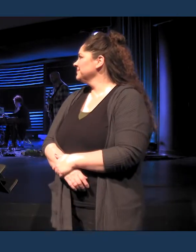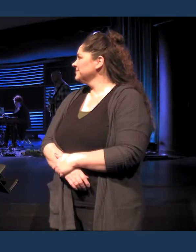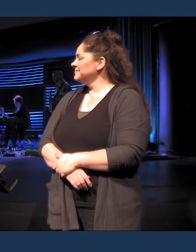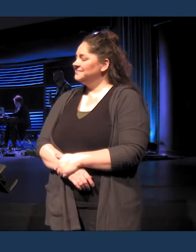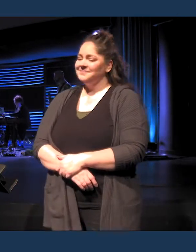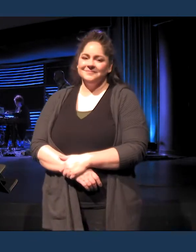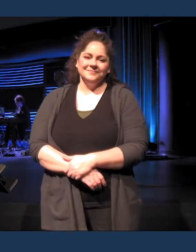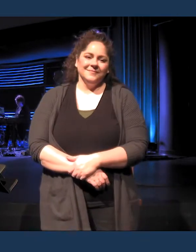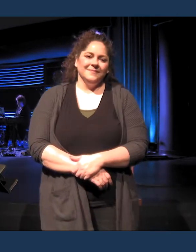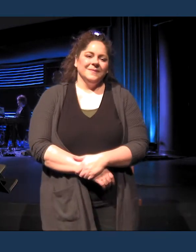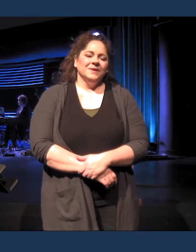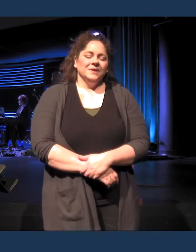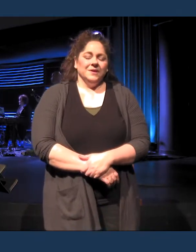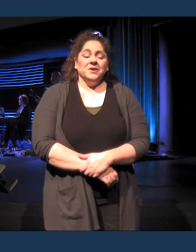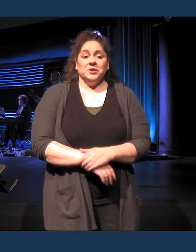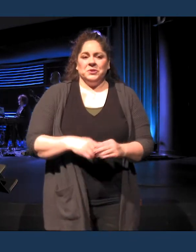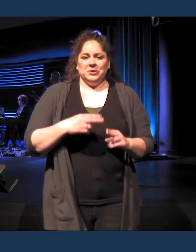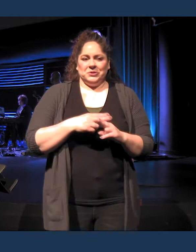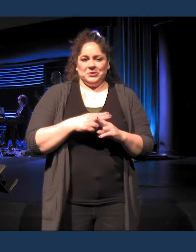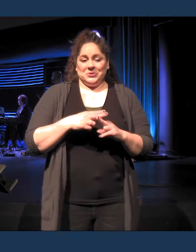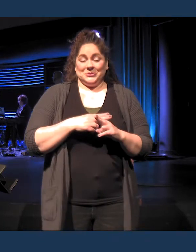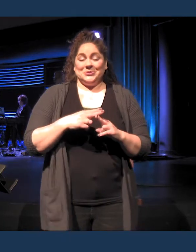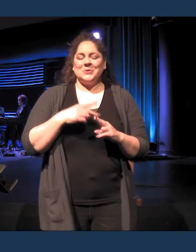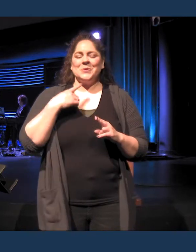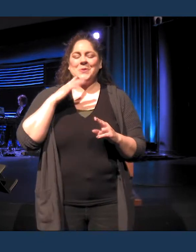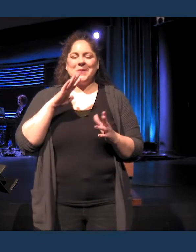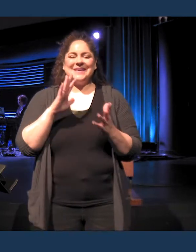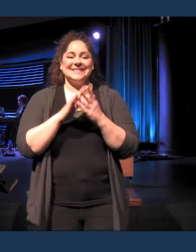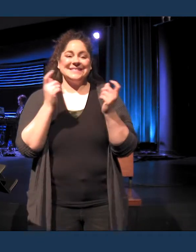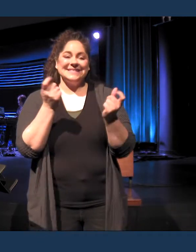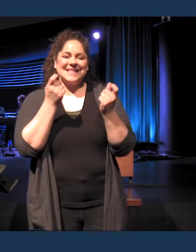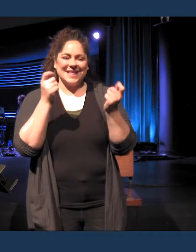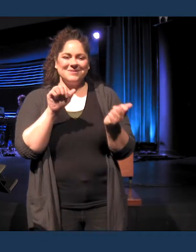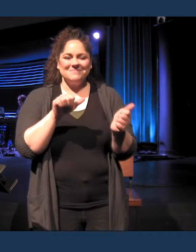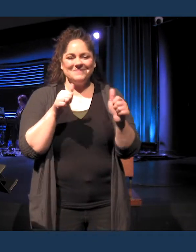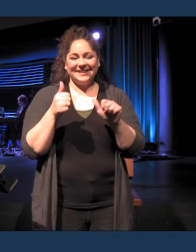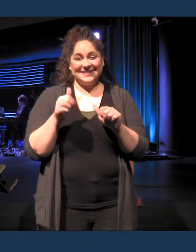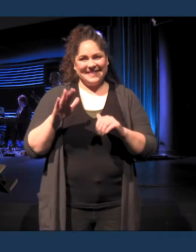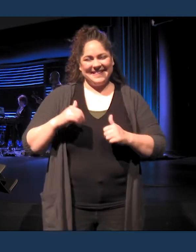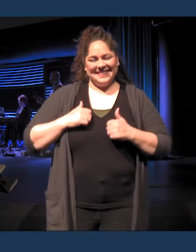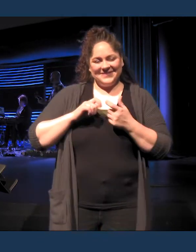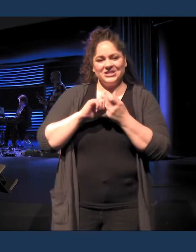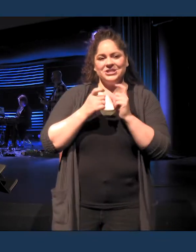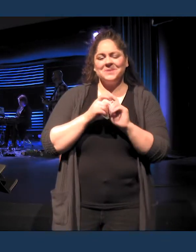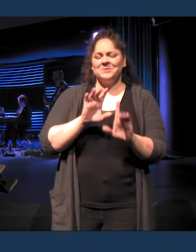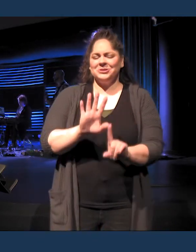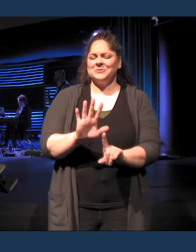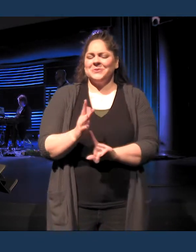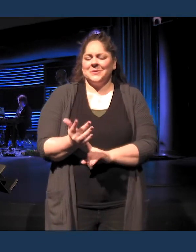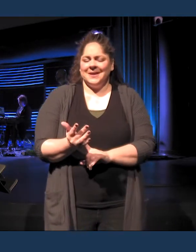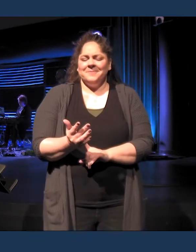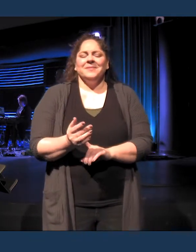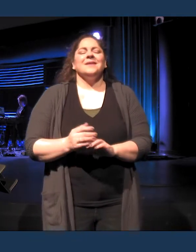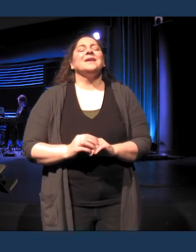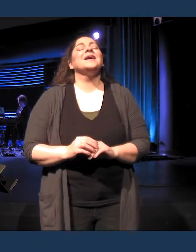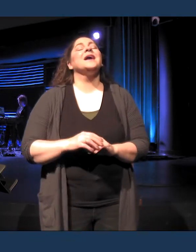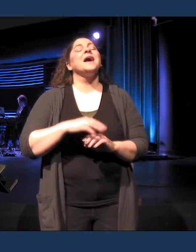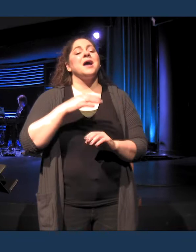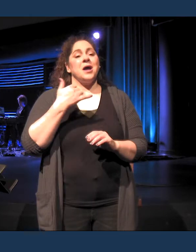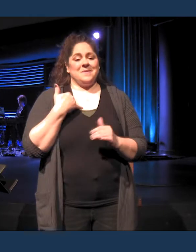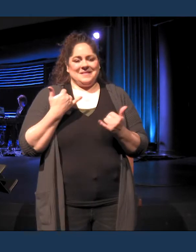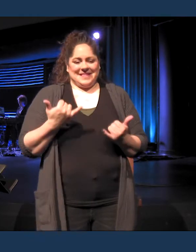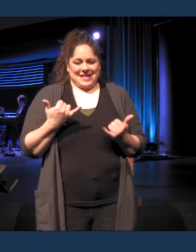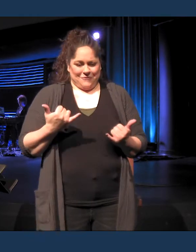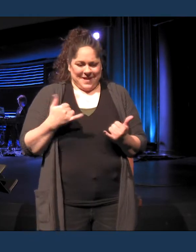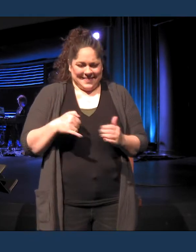Well, in just a minute, we're going to celebrate life change, but I just don't want to move there too quickly. So I just want to stay in this